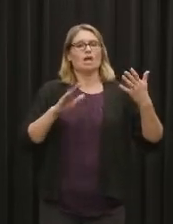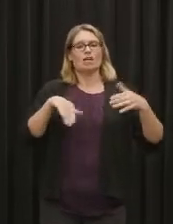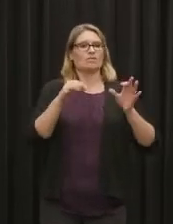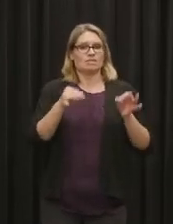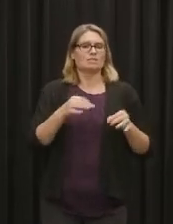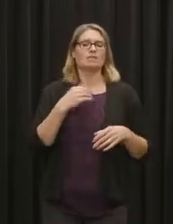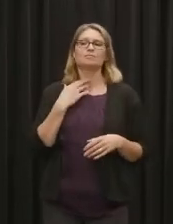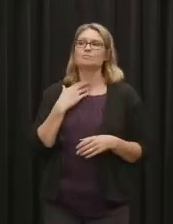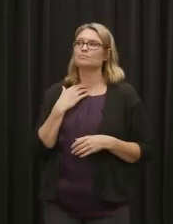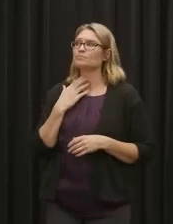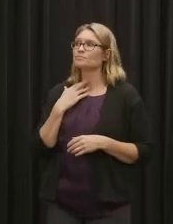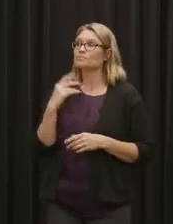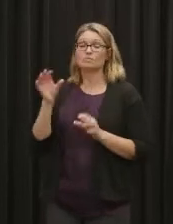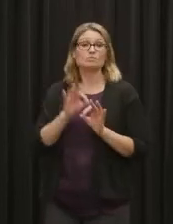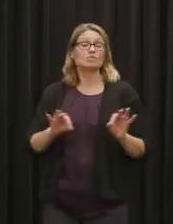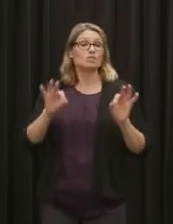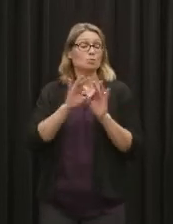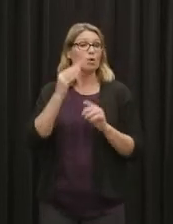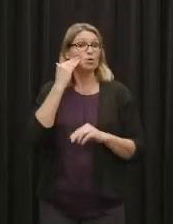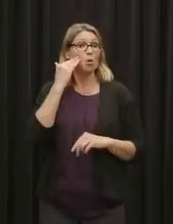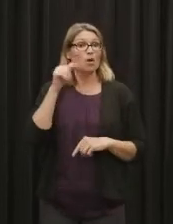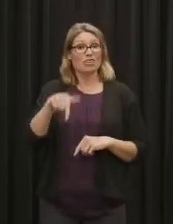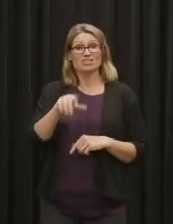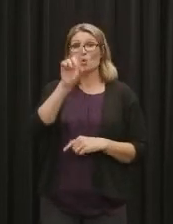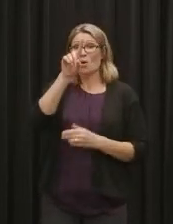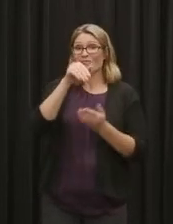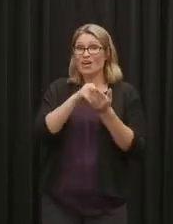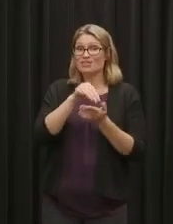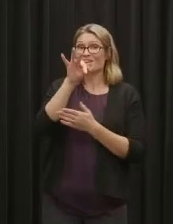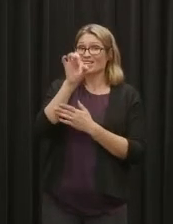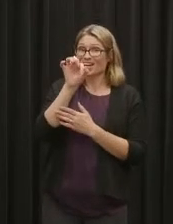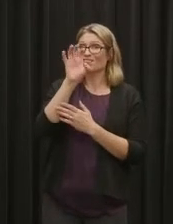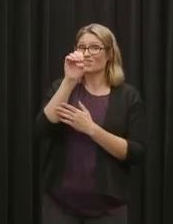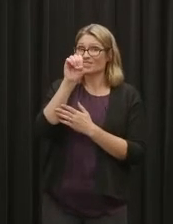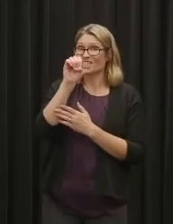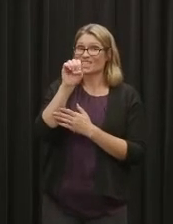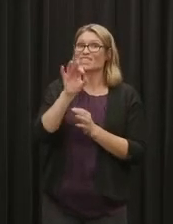Well, I think it's important to know that this is 1,950